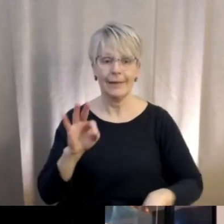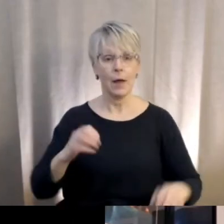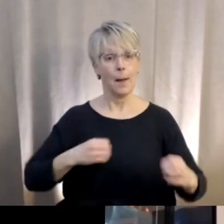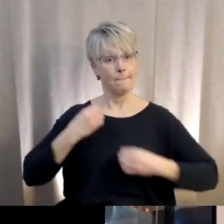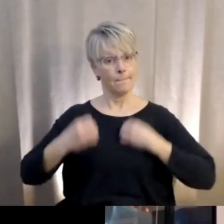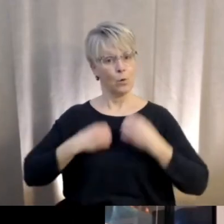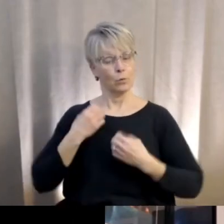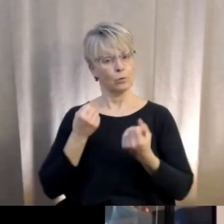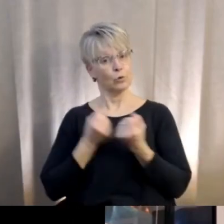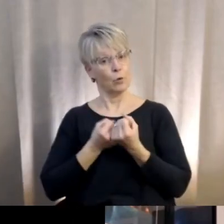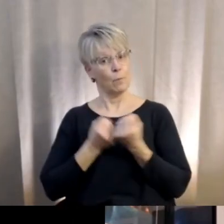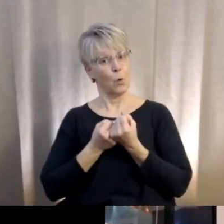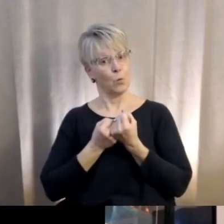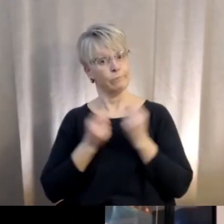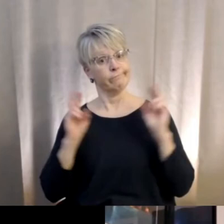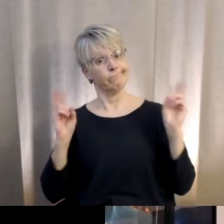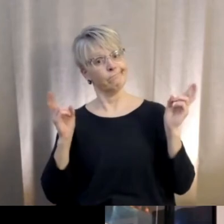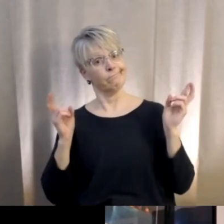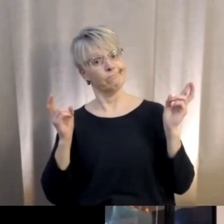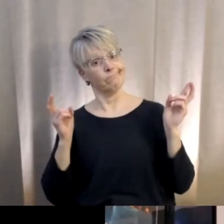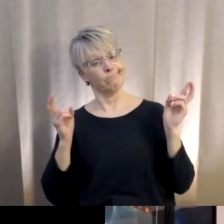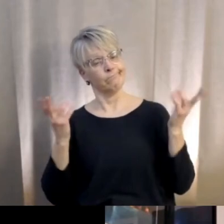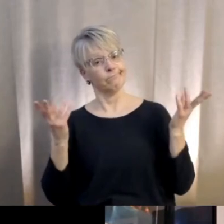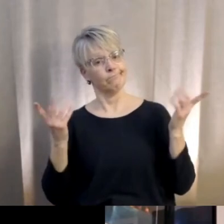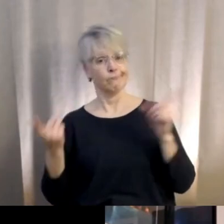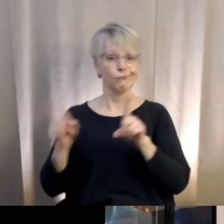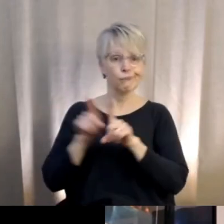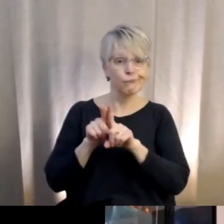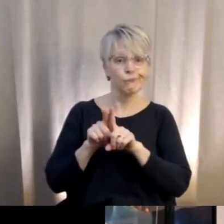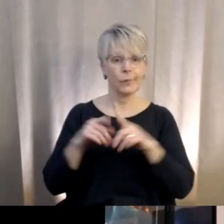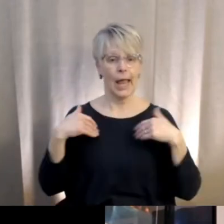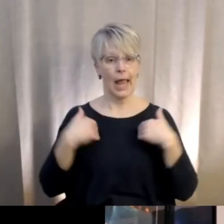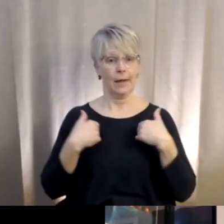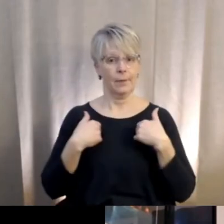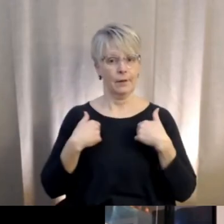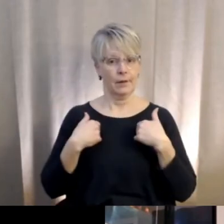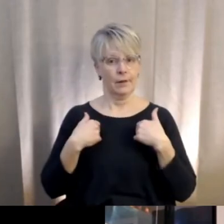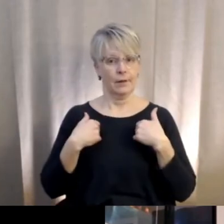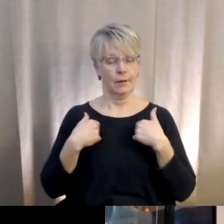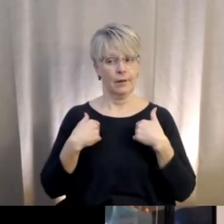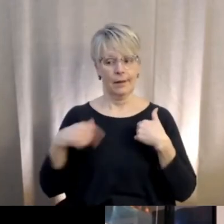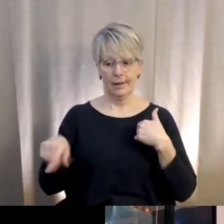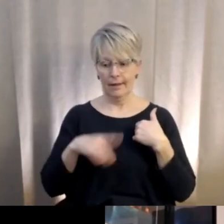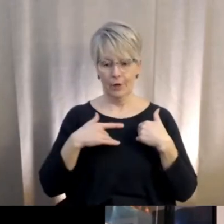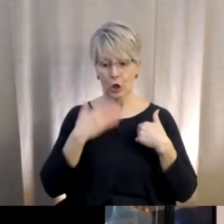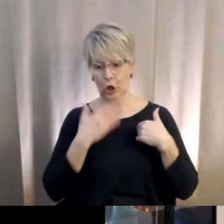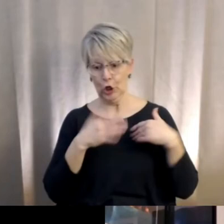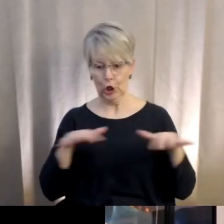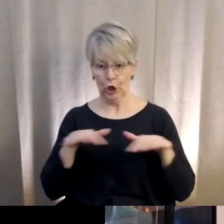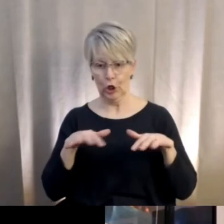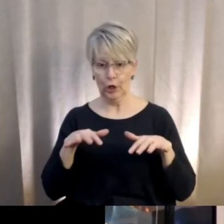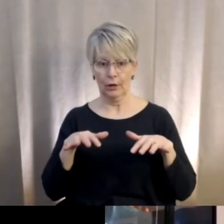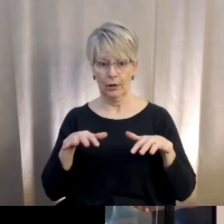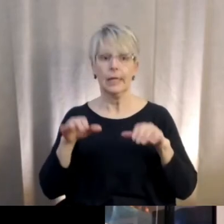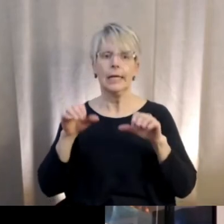support, you know, quote unquote, a companion animal that made different people feel good, I mean, it could do